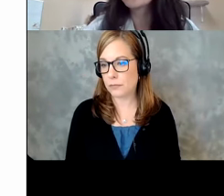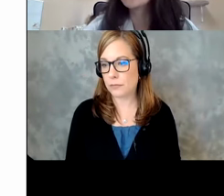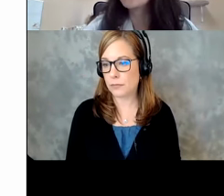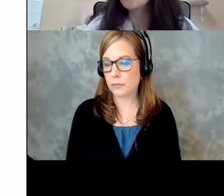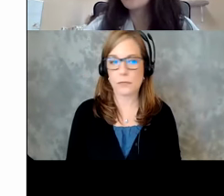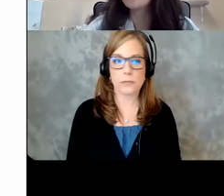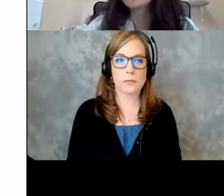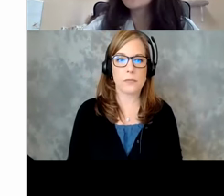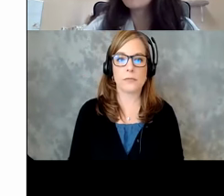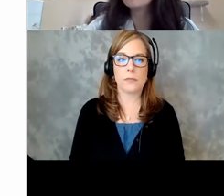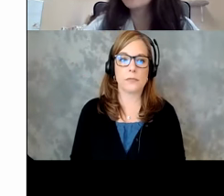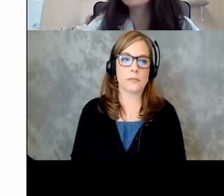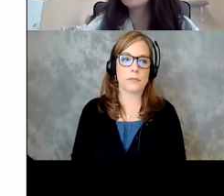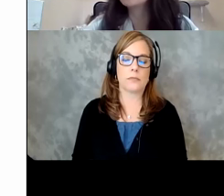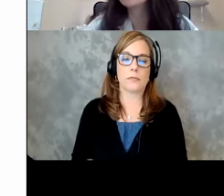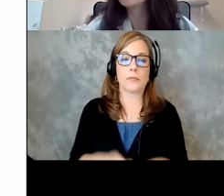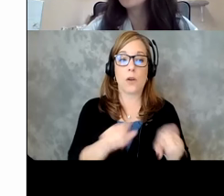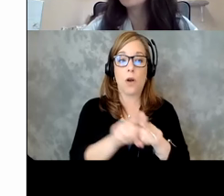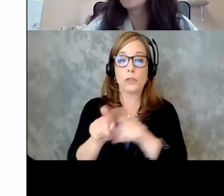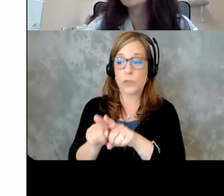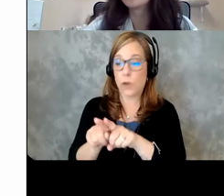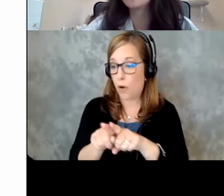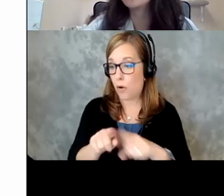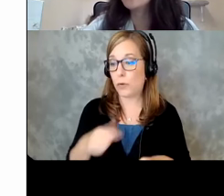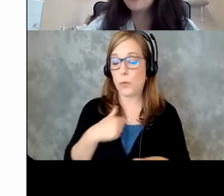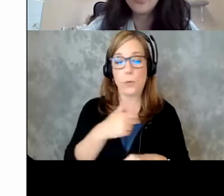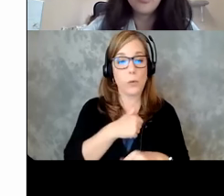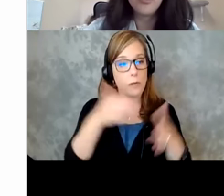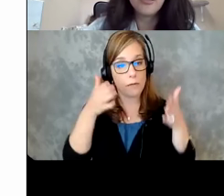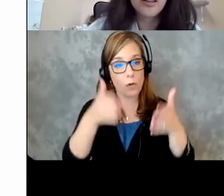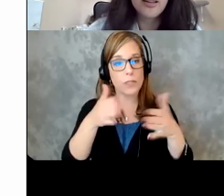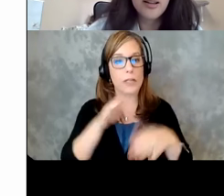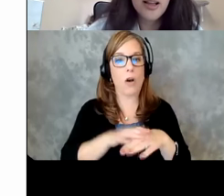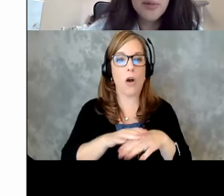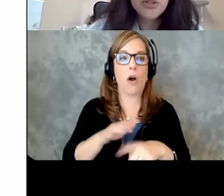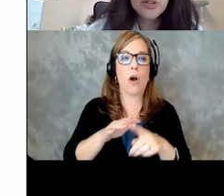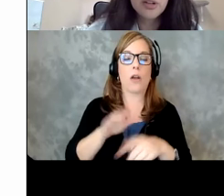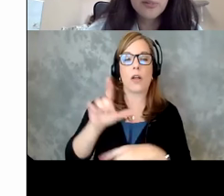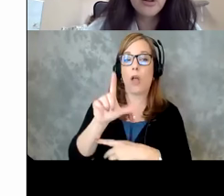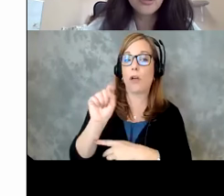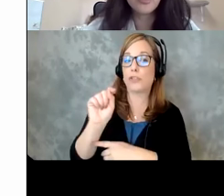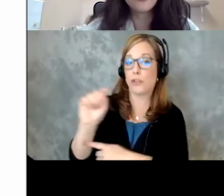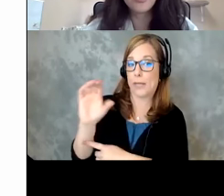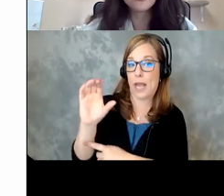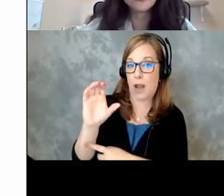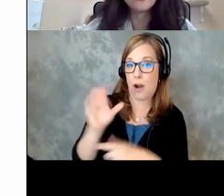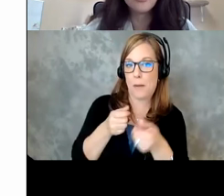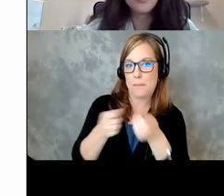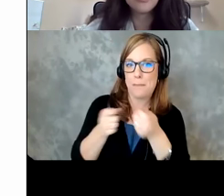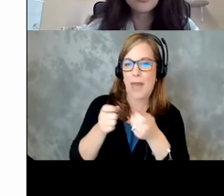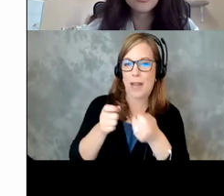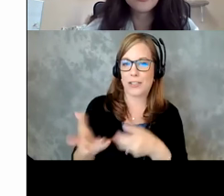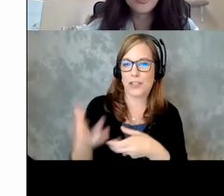Okay, we are also working on the long-term care managed care carve-in. And I kind of mentioned a little bit earlier